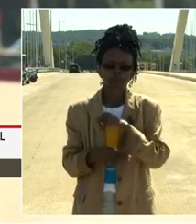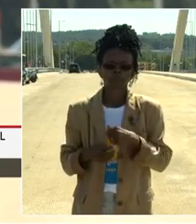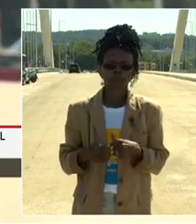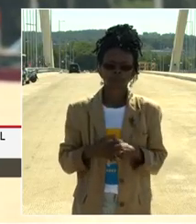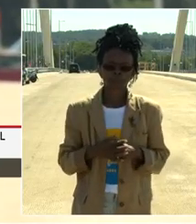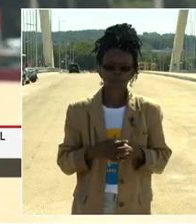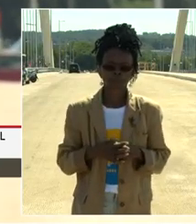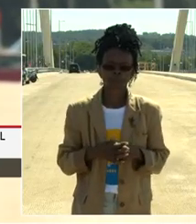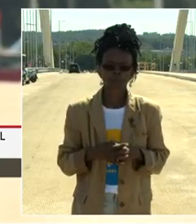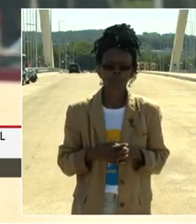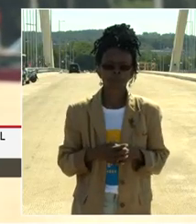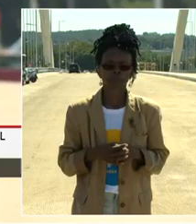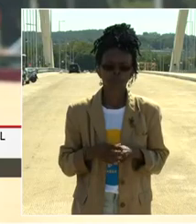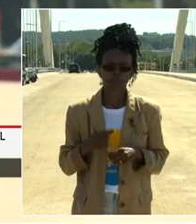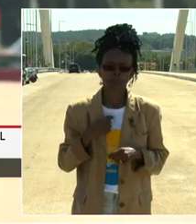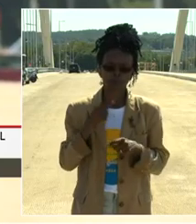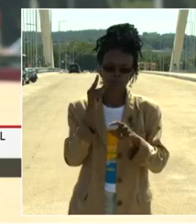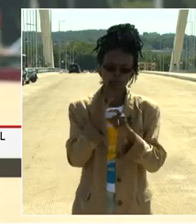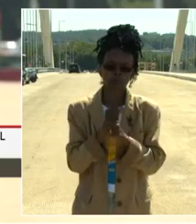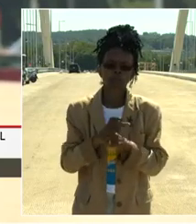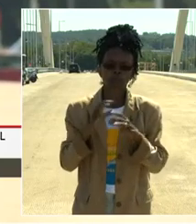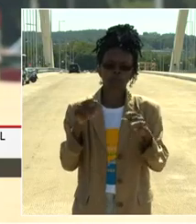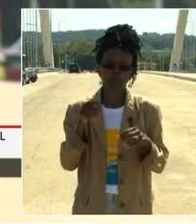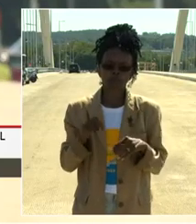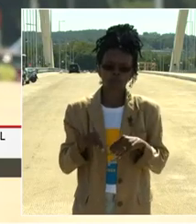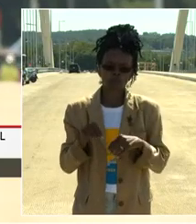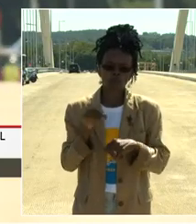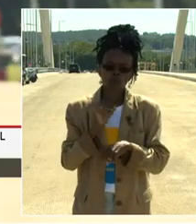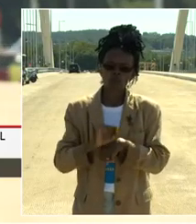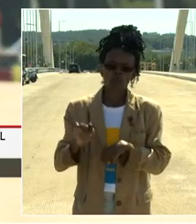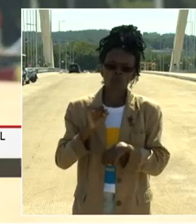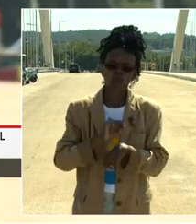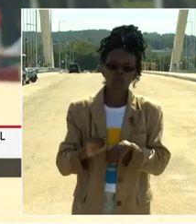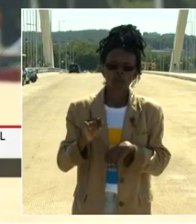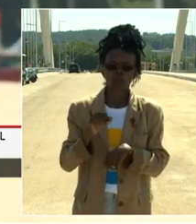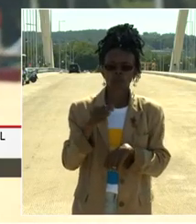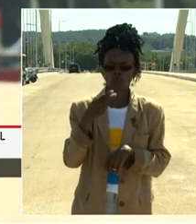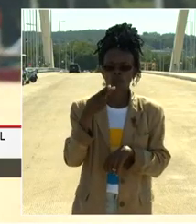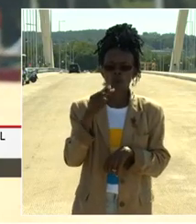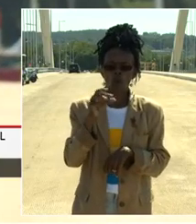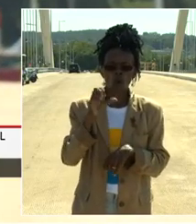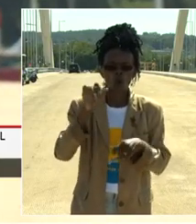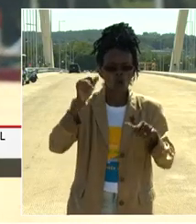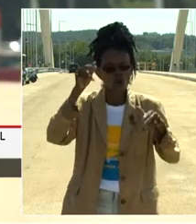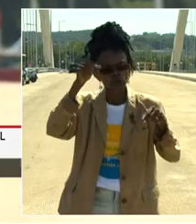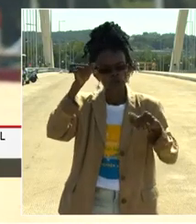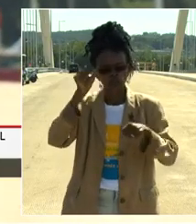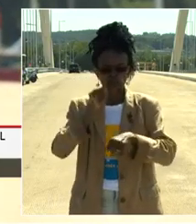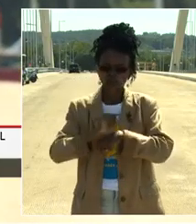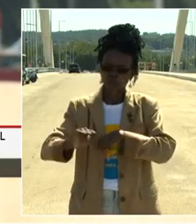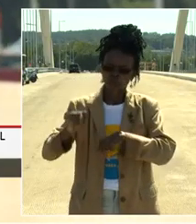I think of it as a workhorse bridge. It holds our city together,